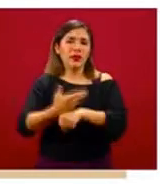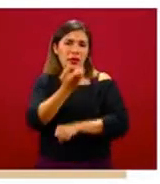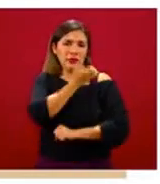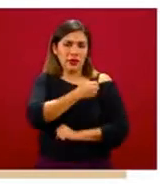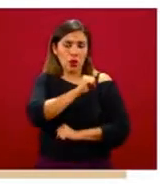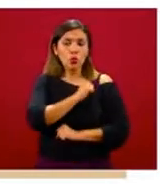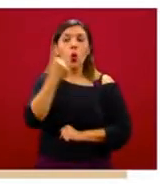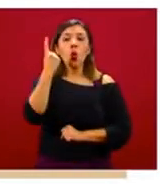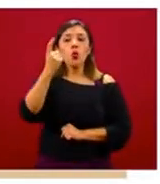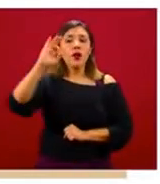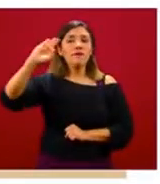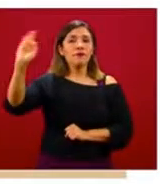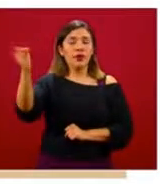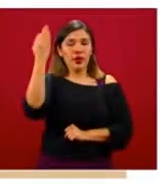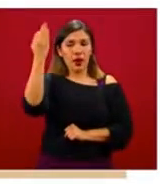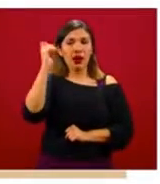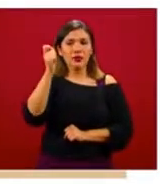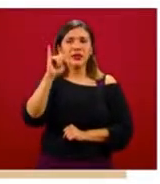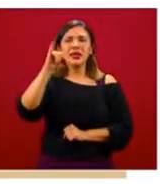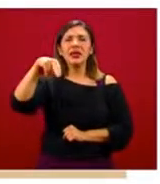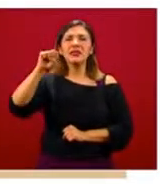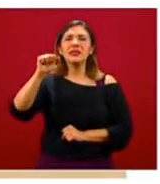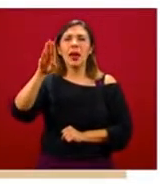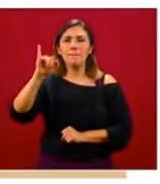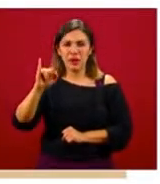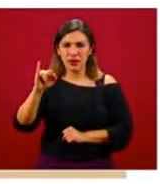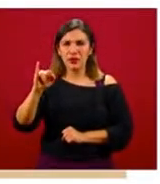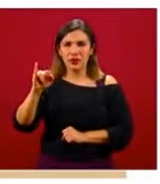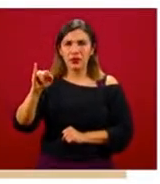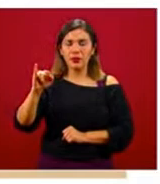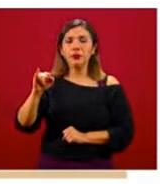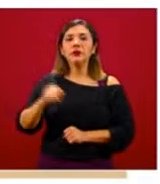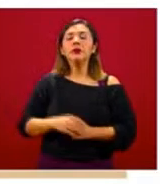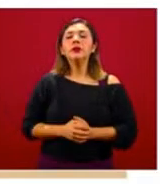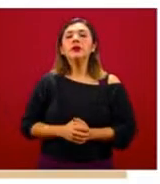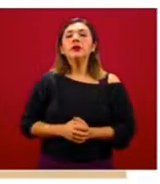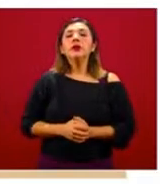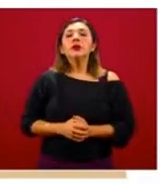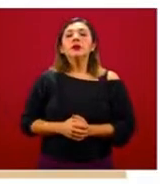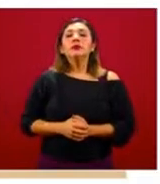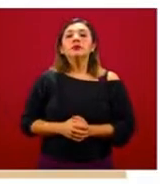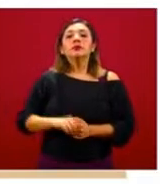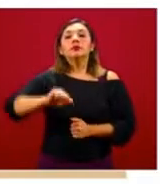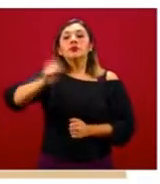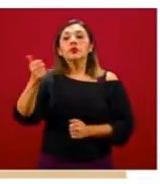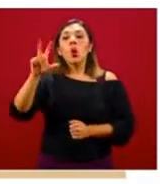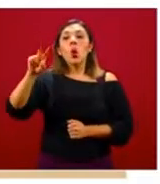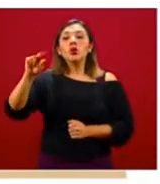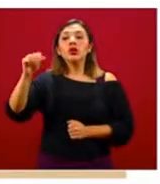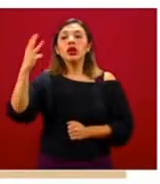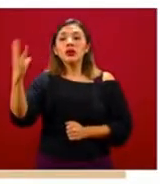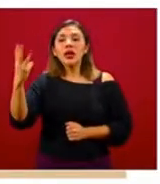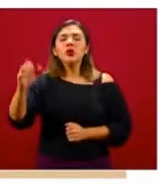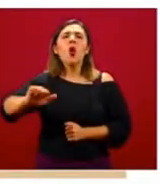Red one is the color for health ministries, which are all of